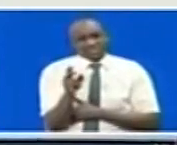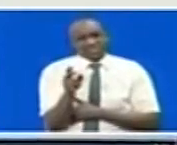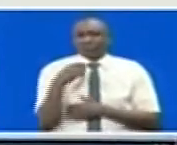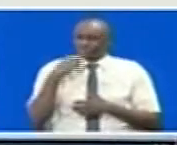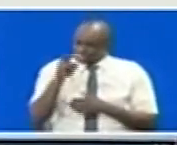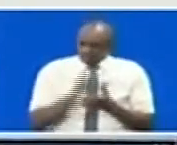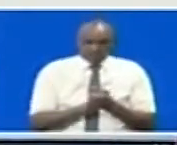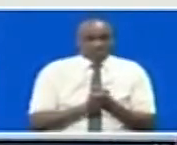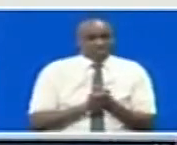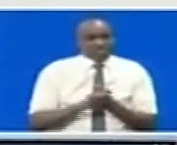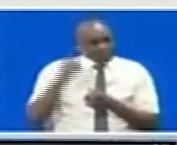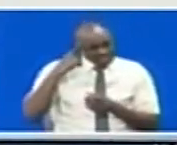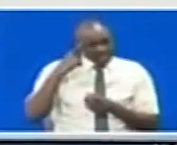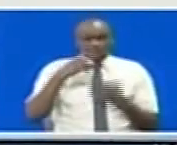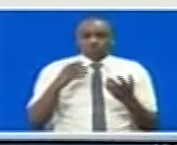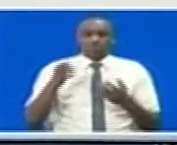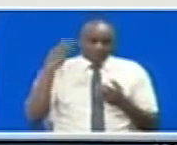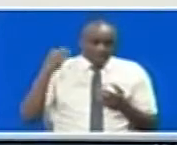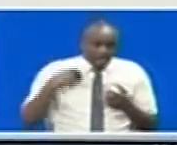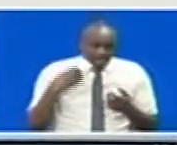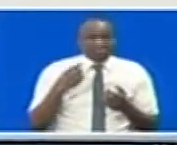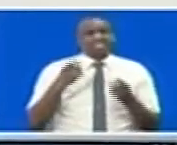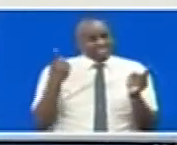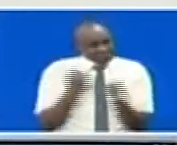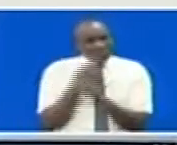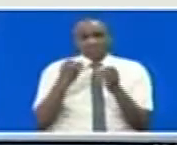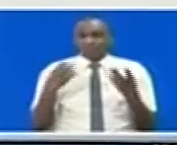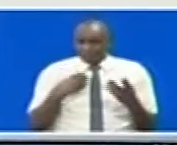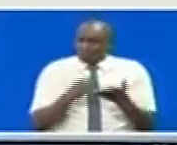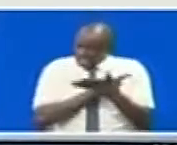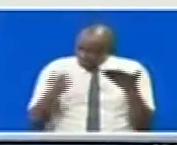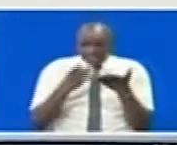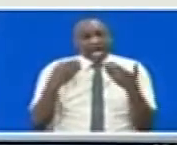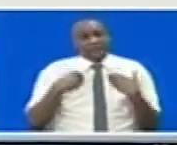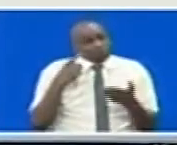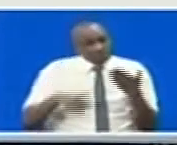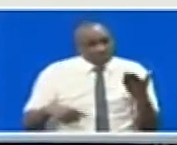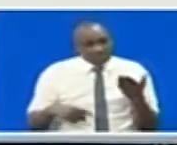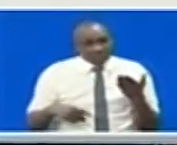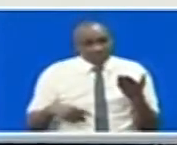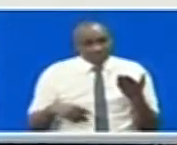to be synchronized. We've had a series within 1 week